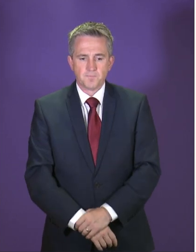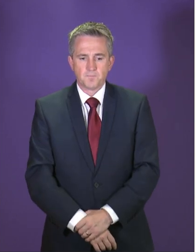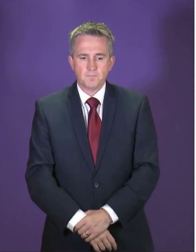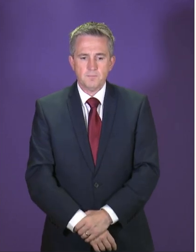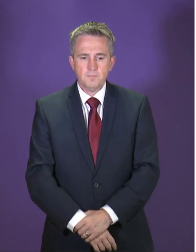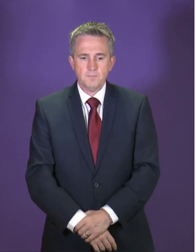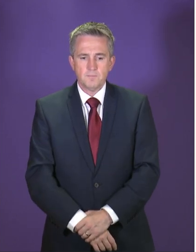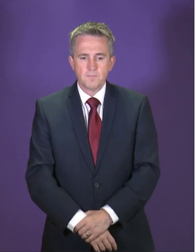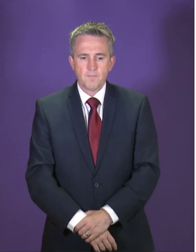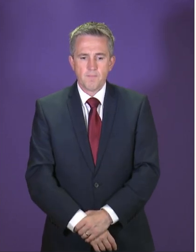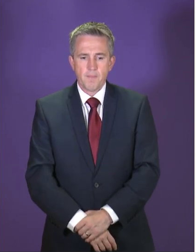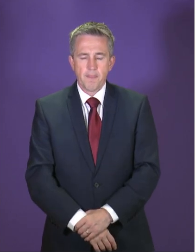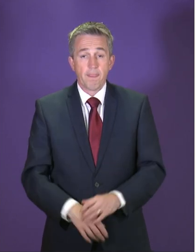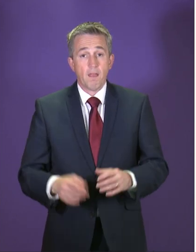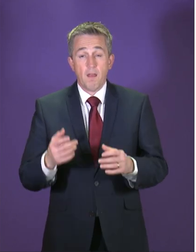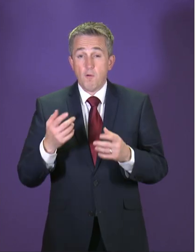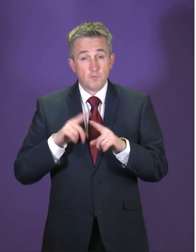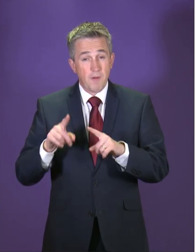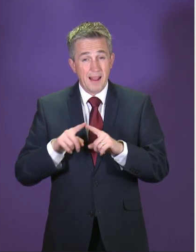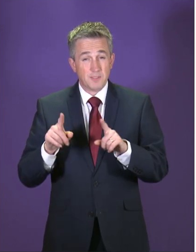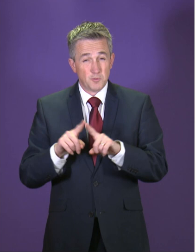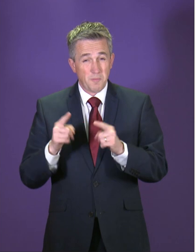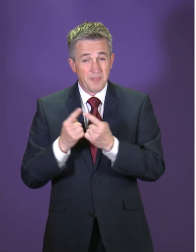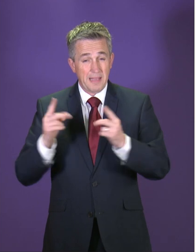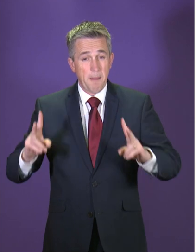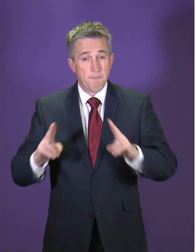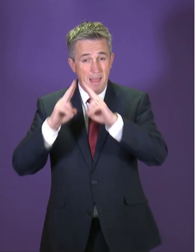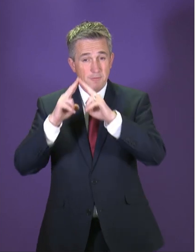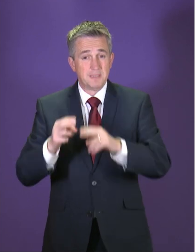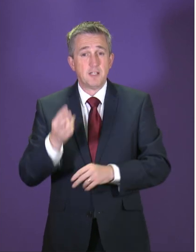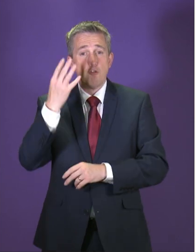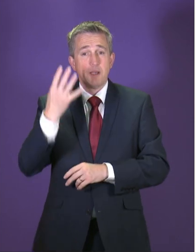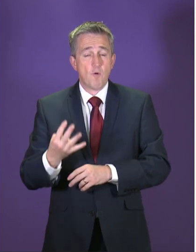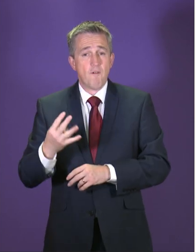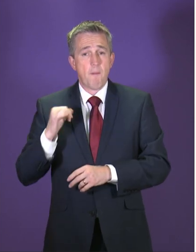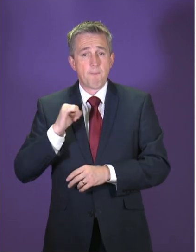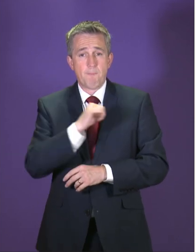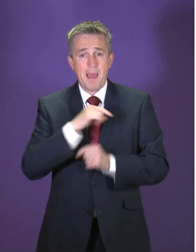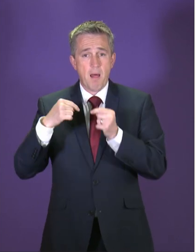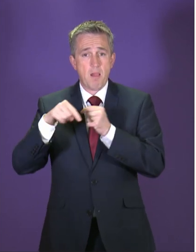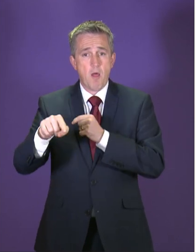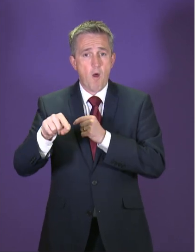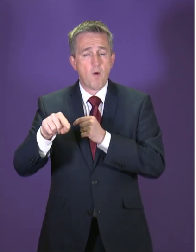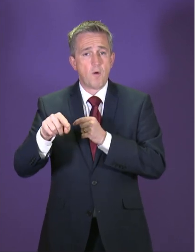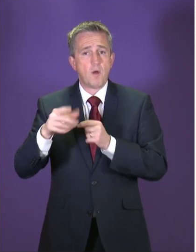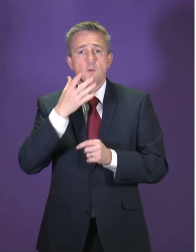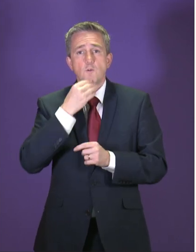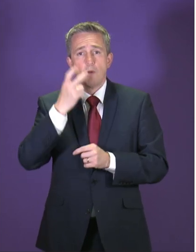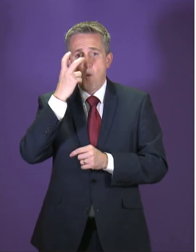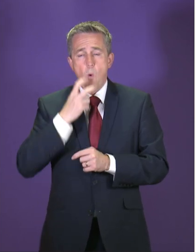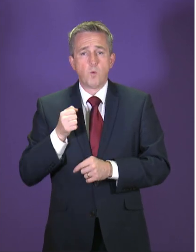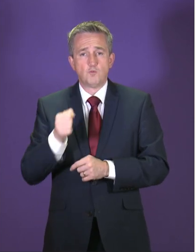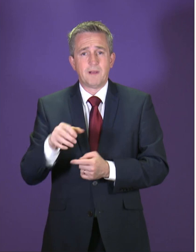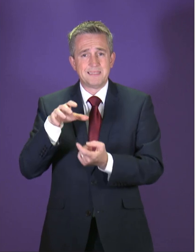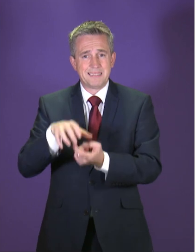And Teatro Mundi is trying to do this in Paris. It's only 3/4 of a mile long, but with a disused train station to